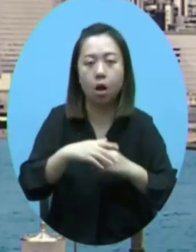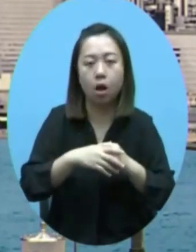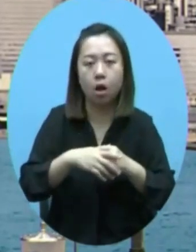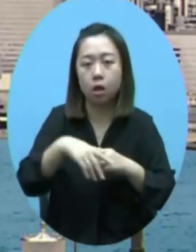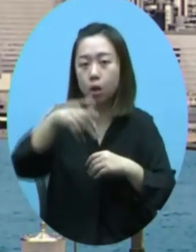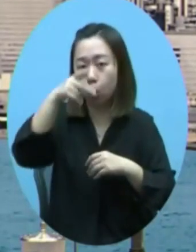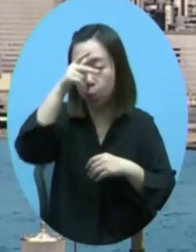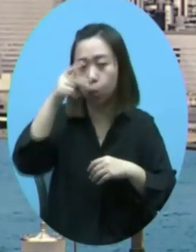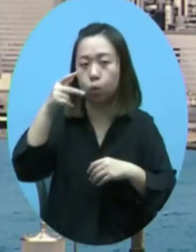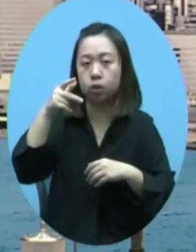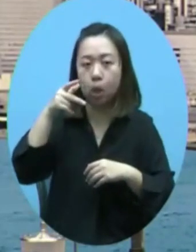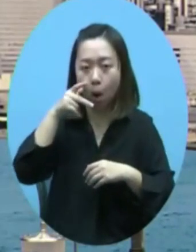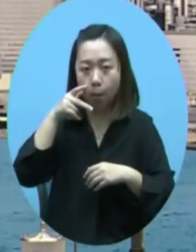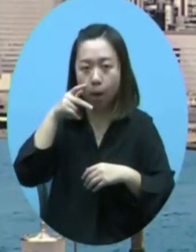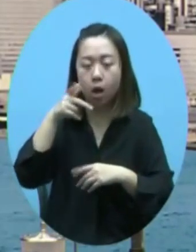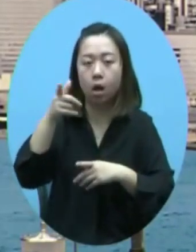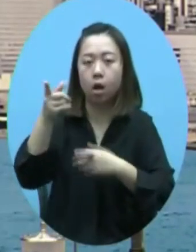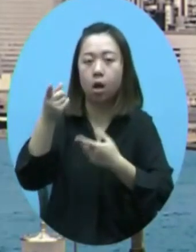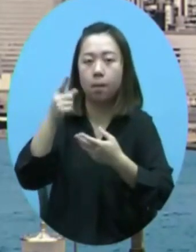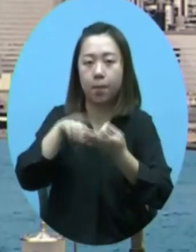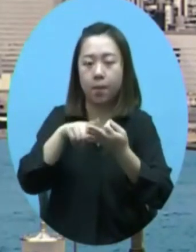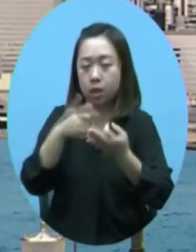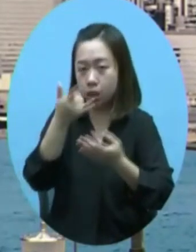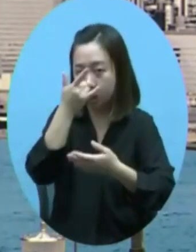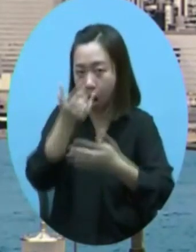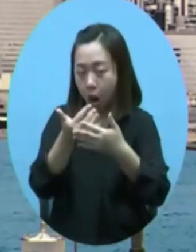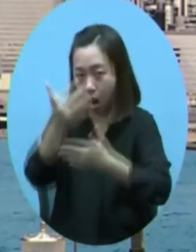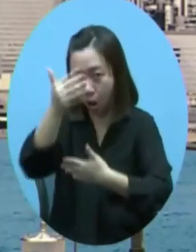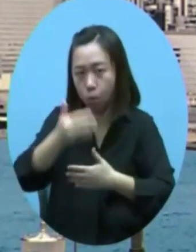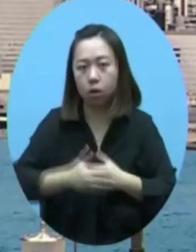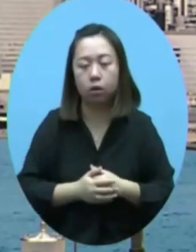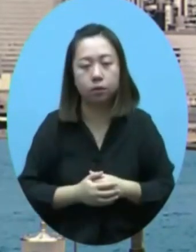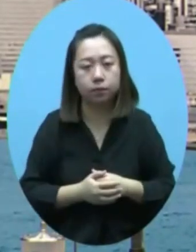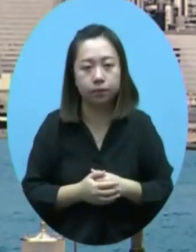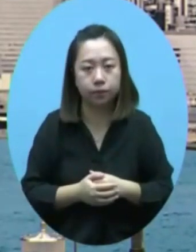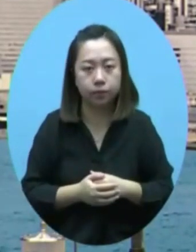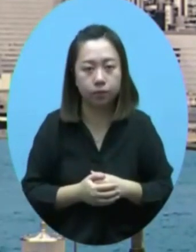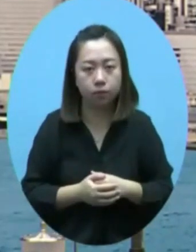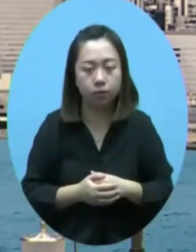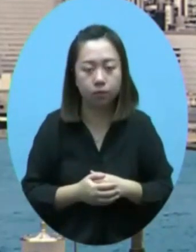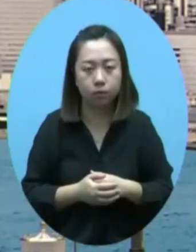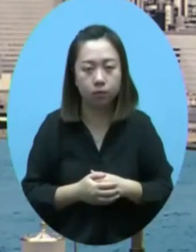She lives in Sao Mau Ping Estate, On Tech Estate Hotel House.